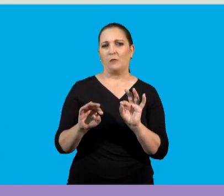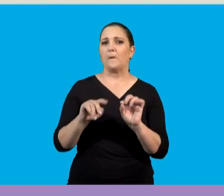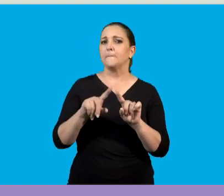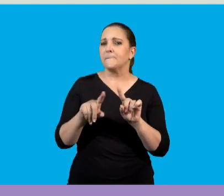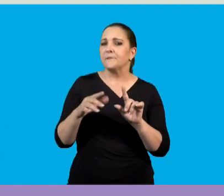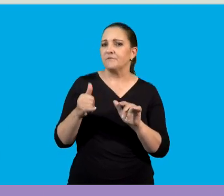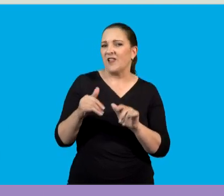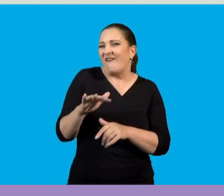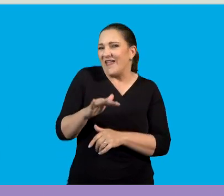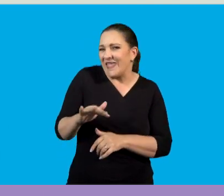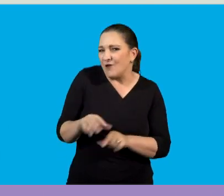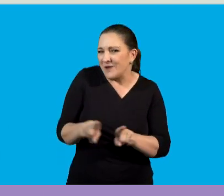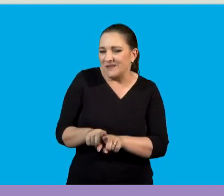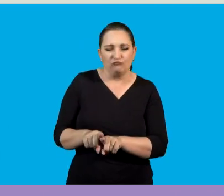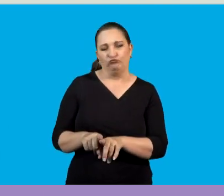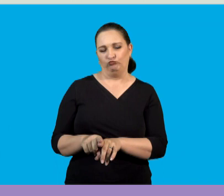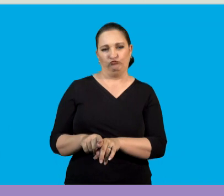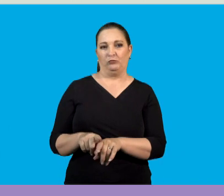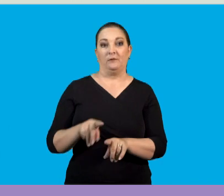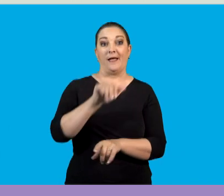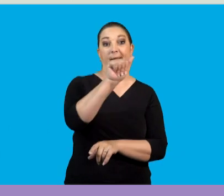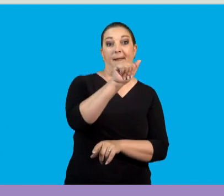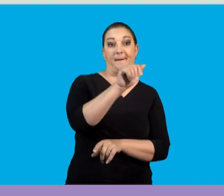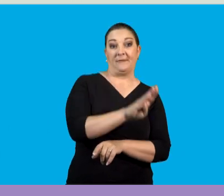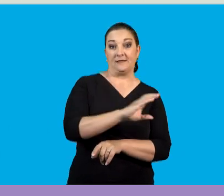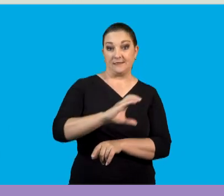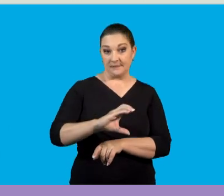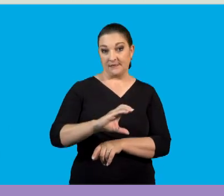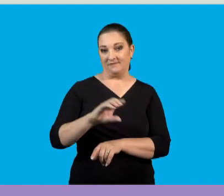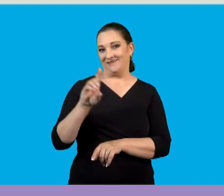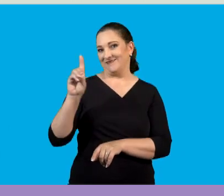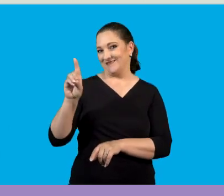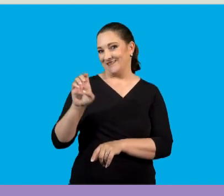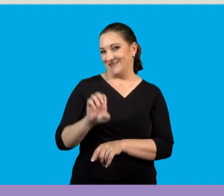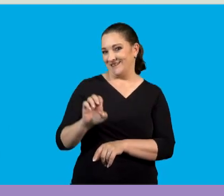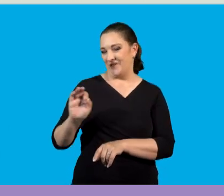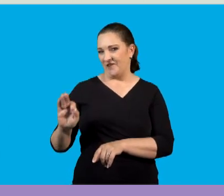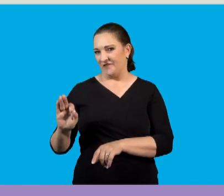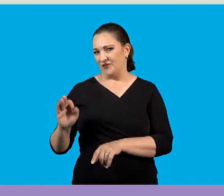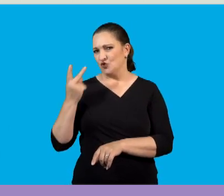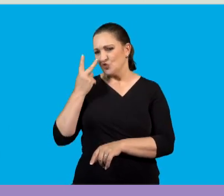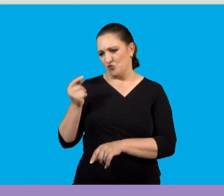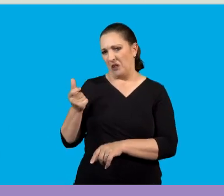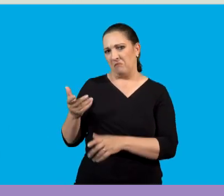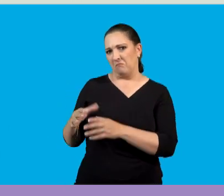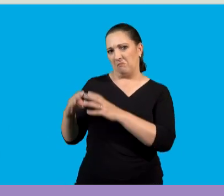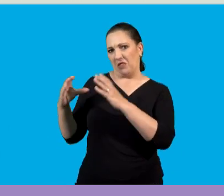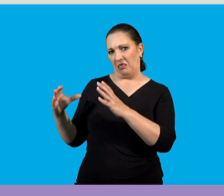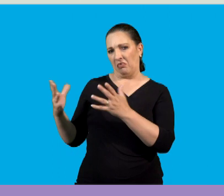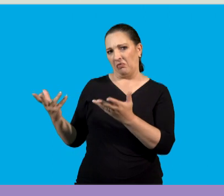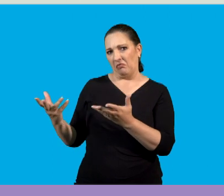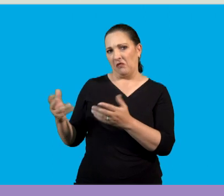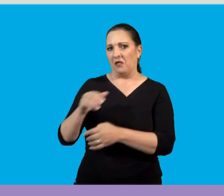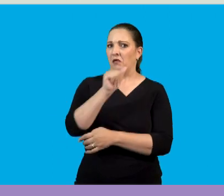same area. And as we can see there, triangle ABC and triangle DEF. Triangle DEF looks bigger than